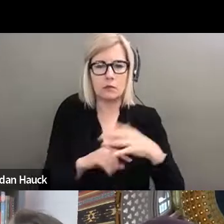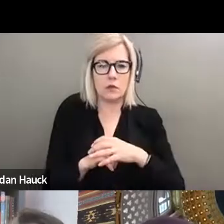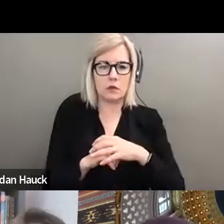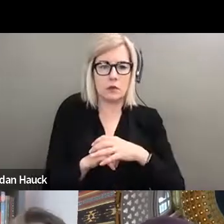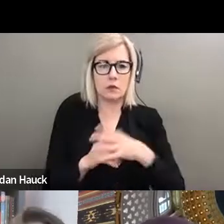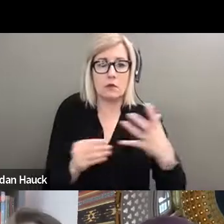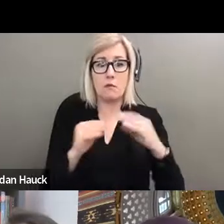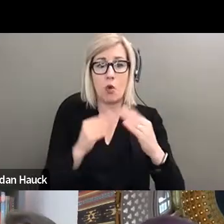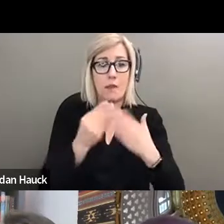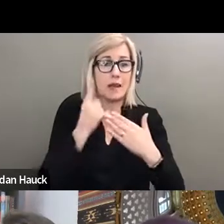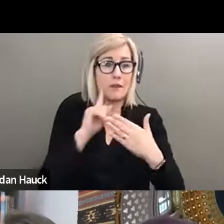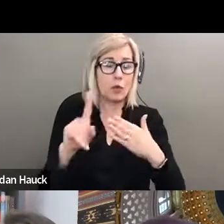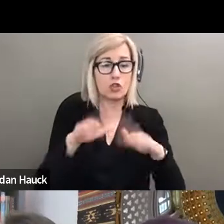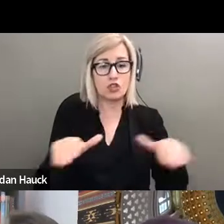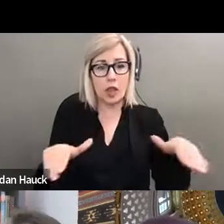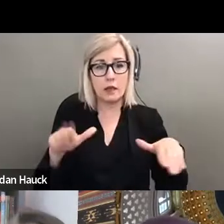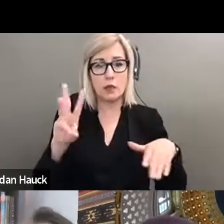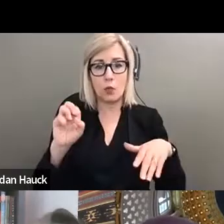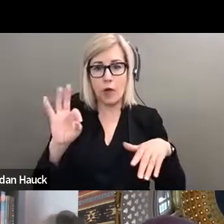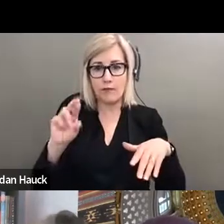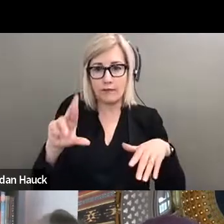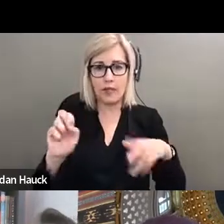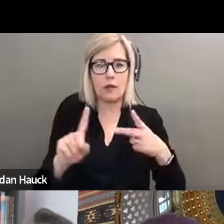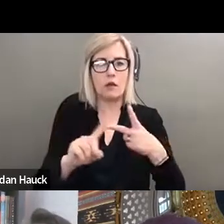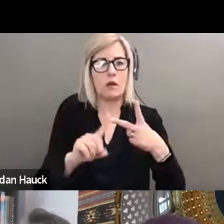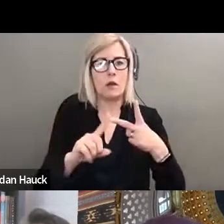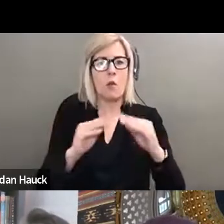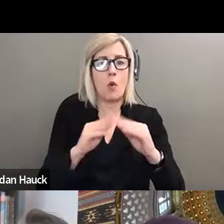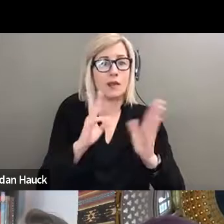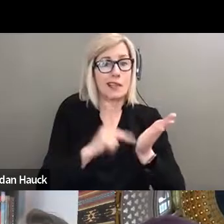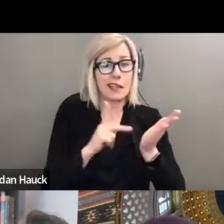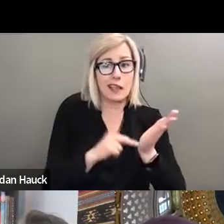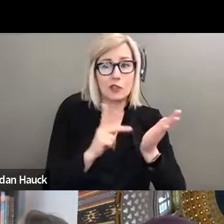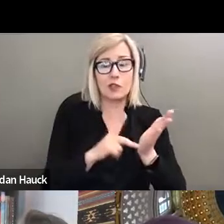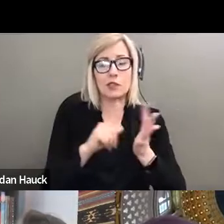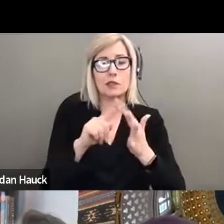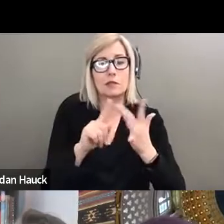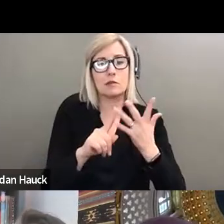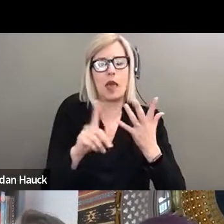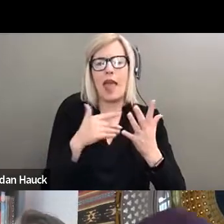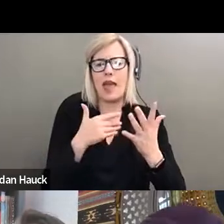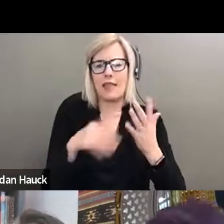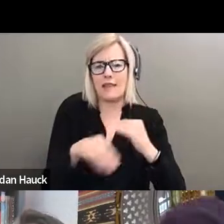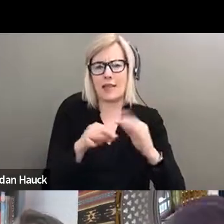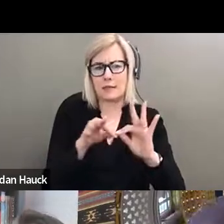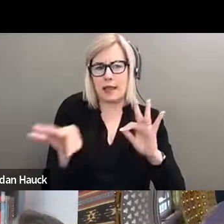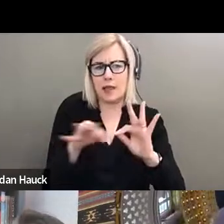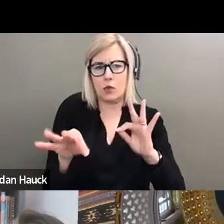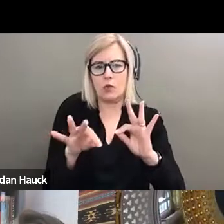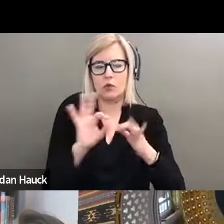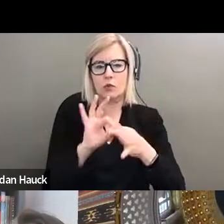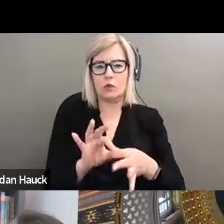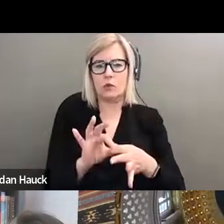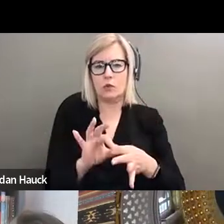There's more money for child welfare. There's more psychiatric residencies. And then they have some language in there on